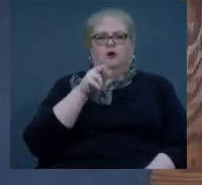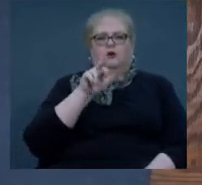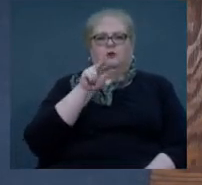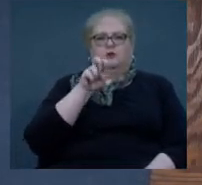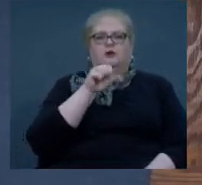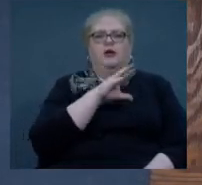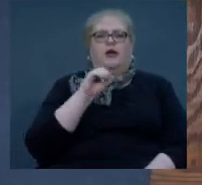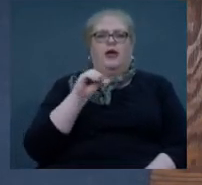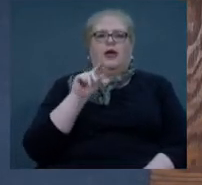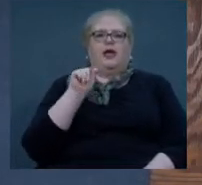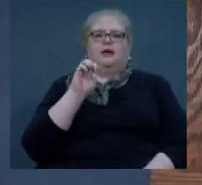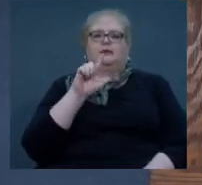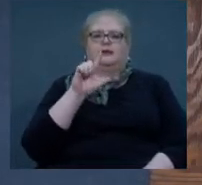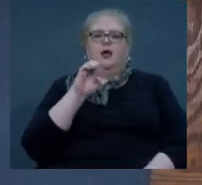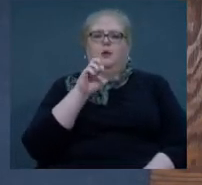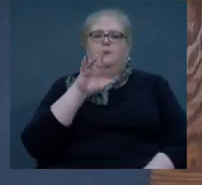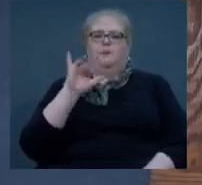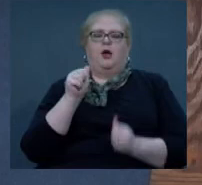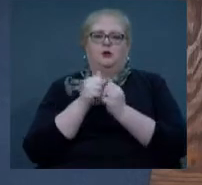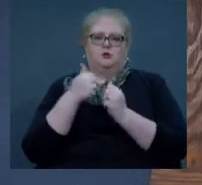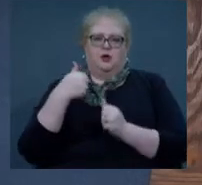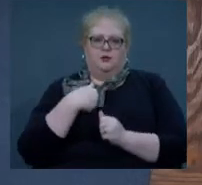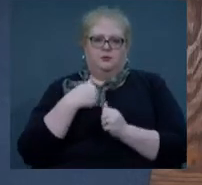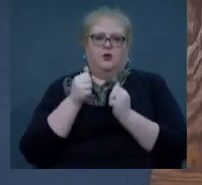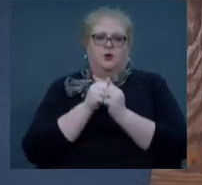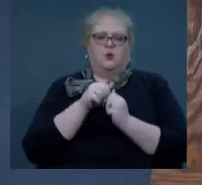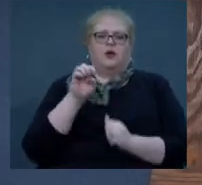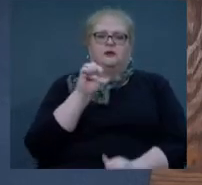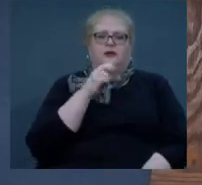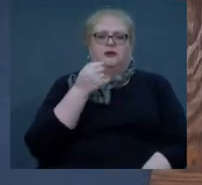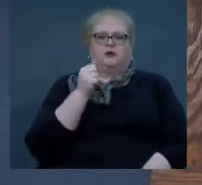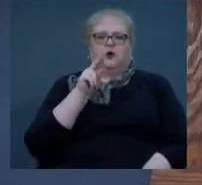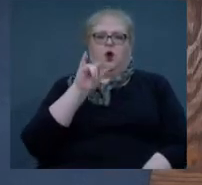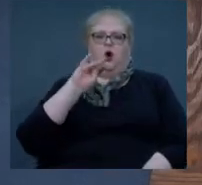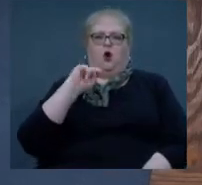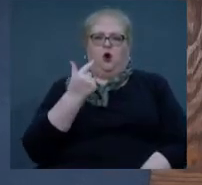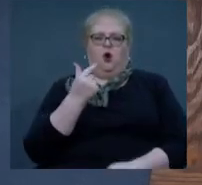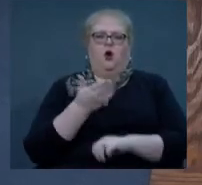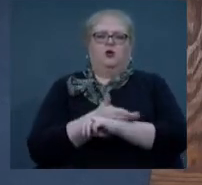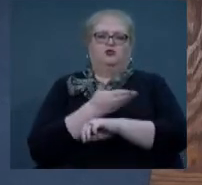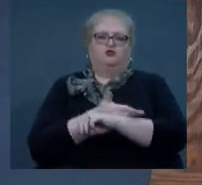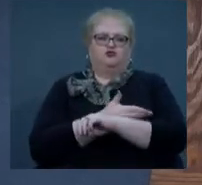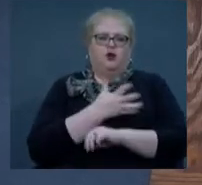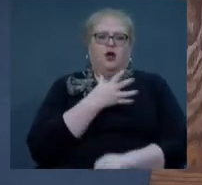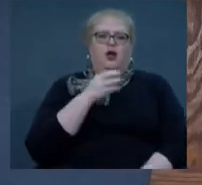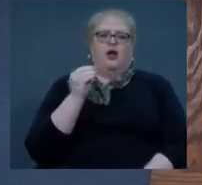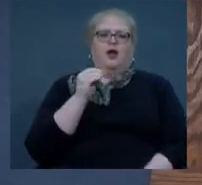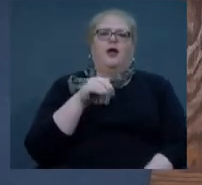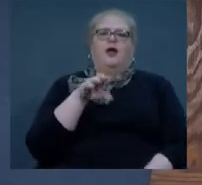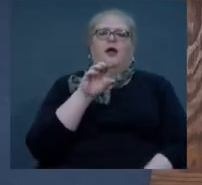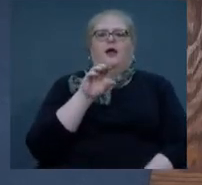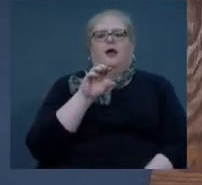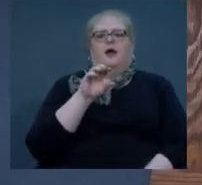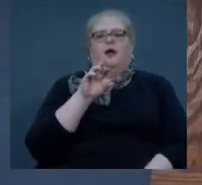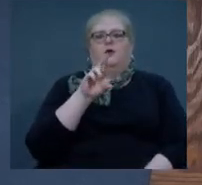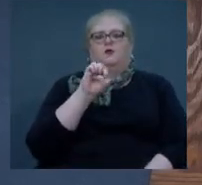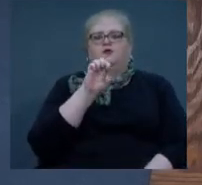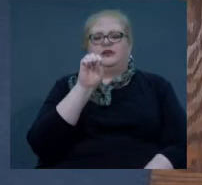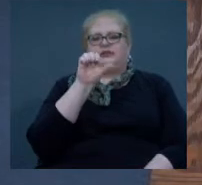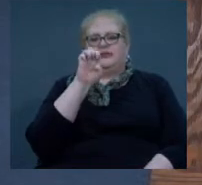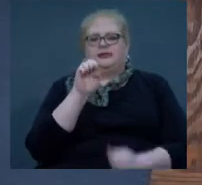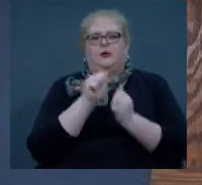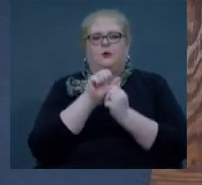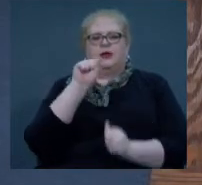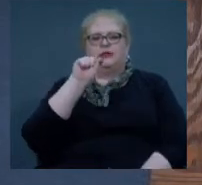Tilbury, CEO of East Harding Construction Company, who's the contractor on the project, Joe Rantisi with Stevens, and Thomas Pownell, who's